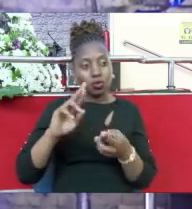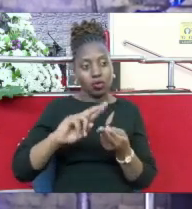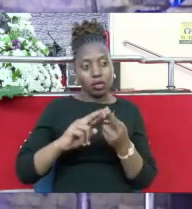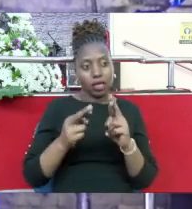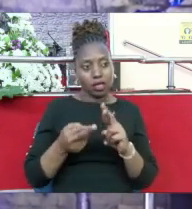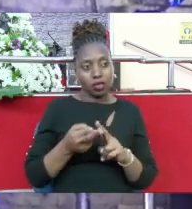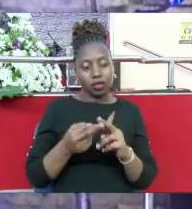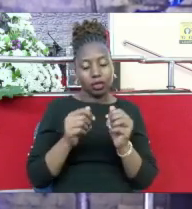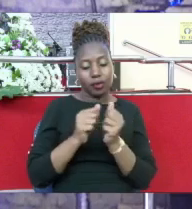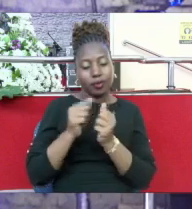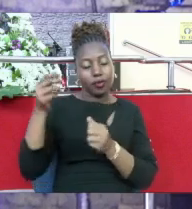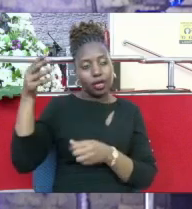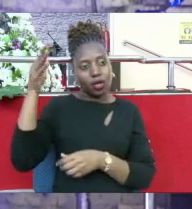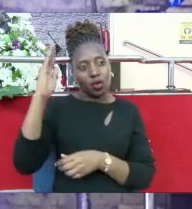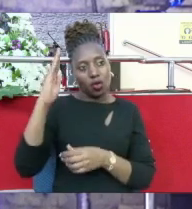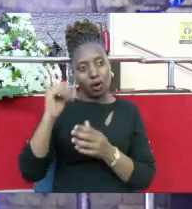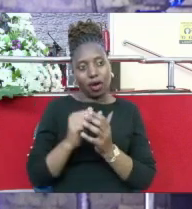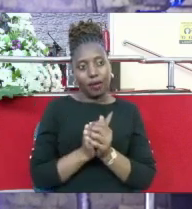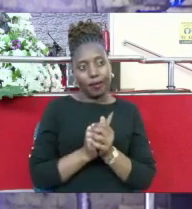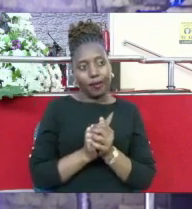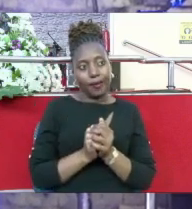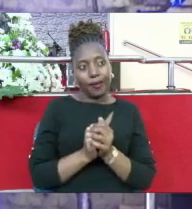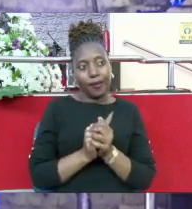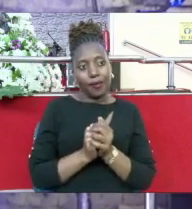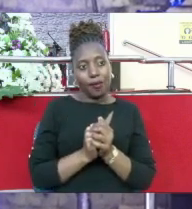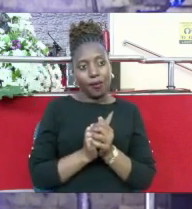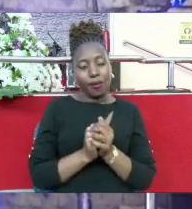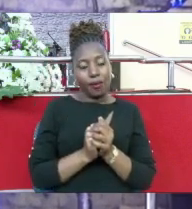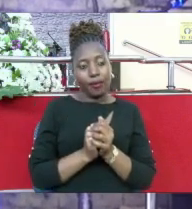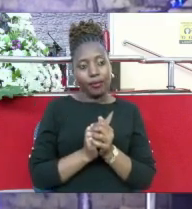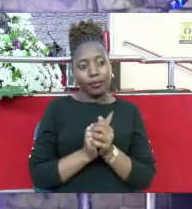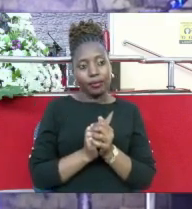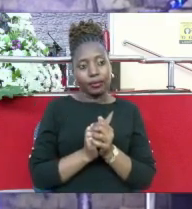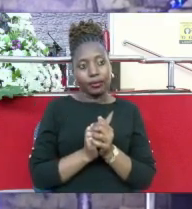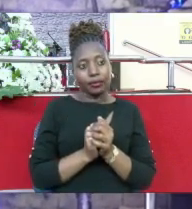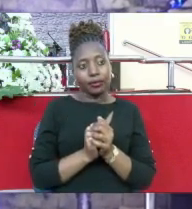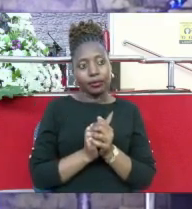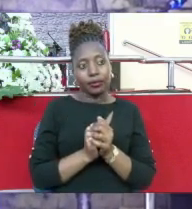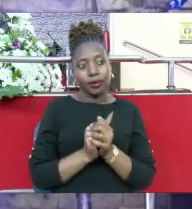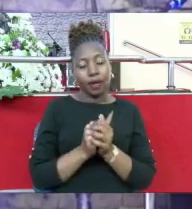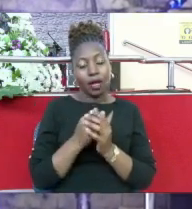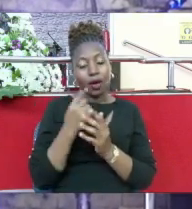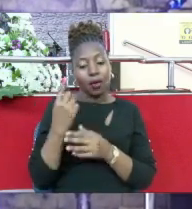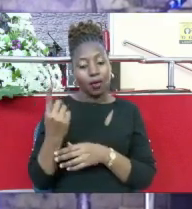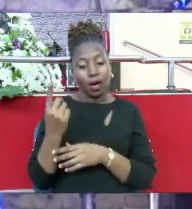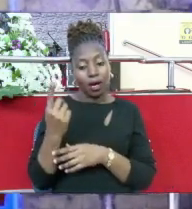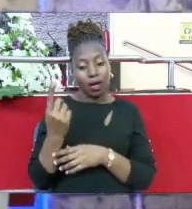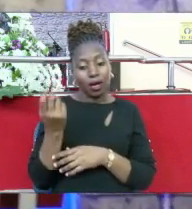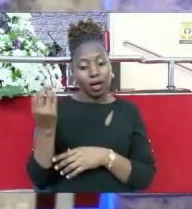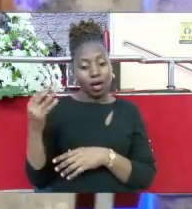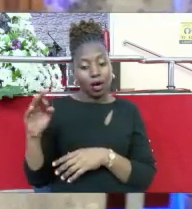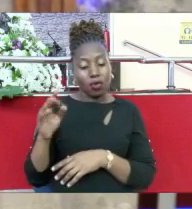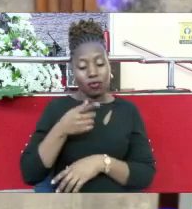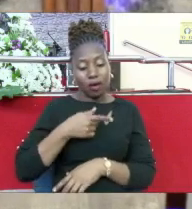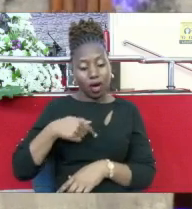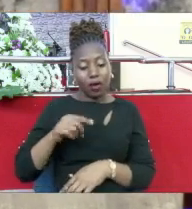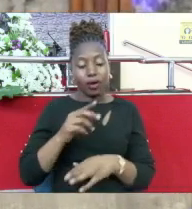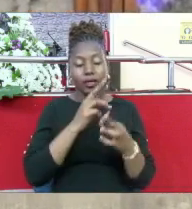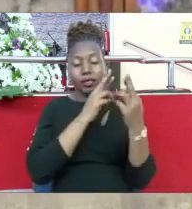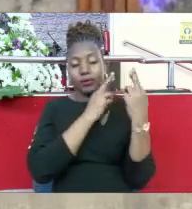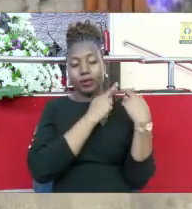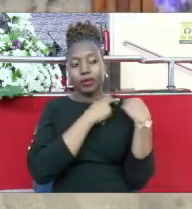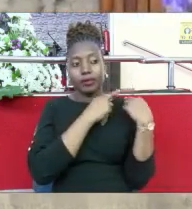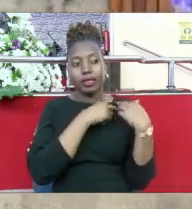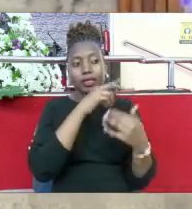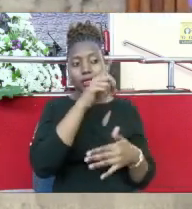na uhusiano mzuri na Mungu. One of our responsibilities jukumu letu la moja, is to